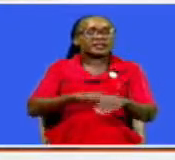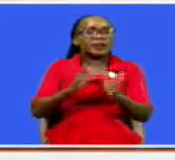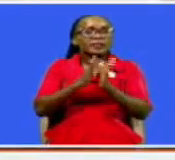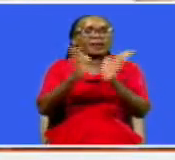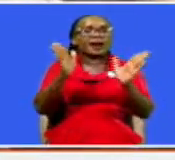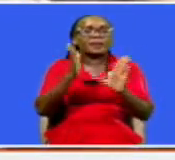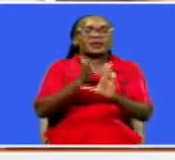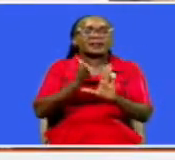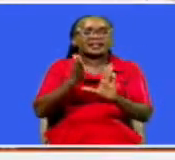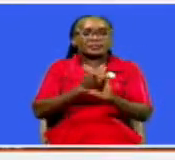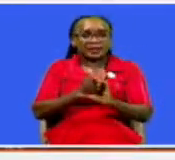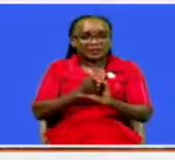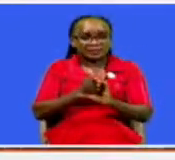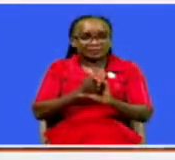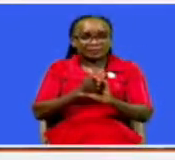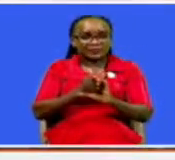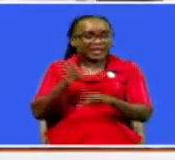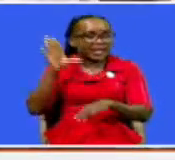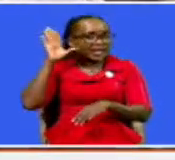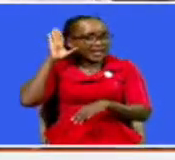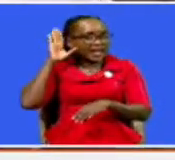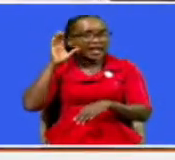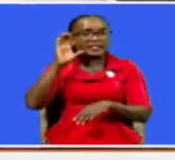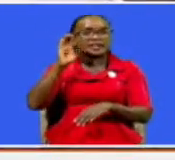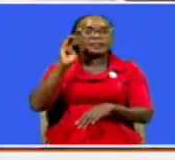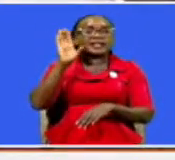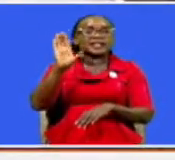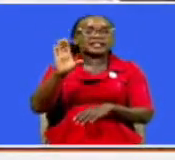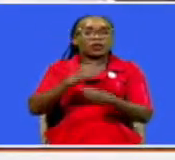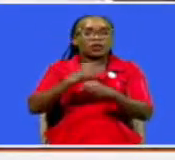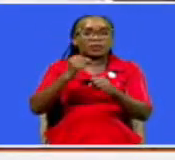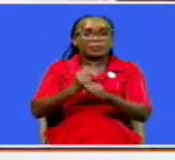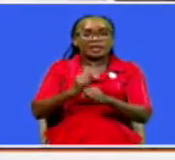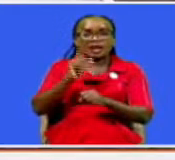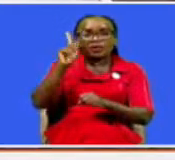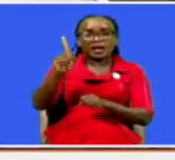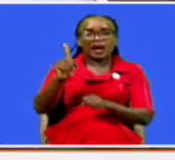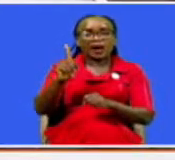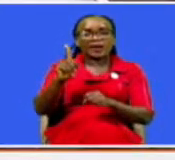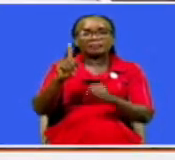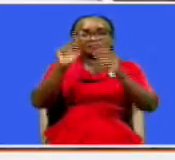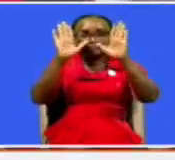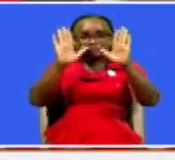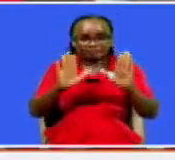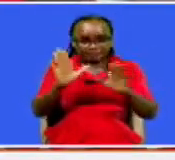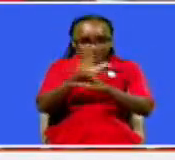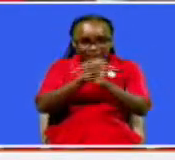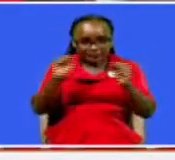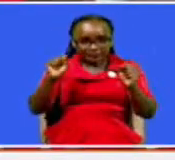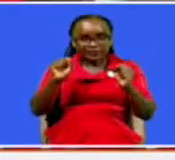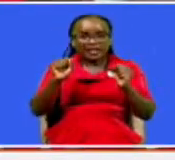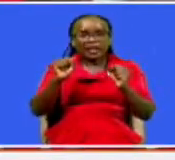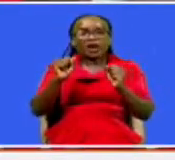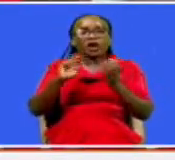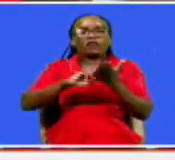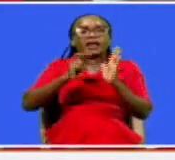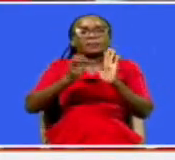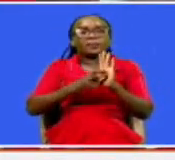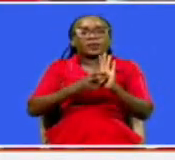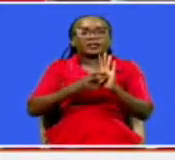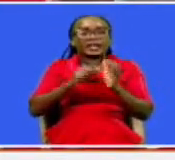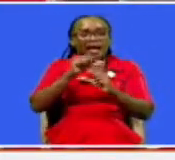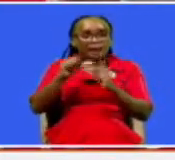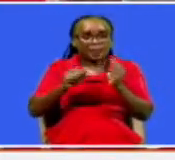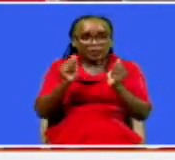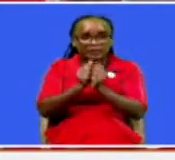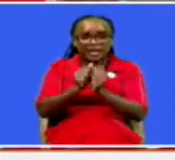public participation and hearing. CBC was billed as one of key President Uhuru Kenyatta's legacy projects. There are about